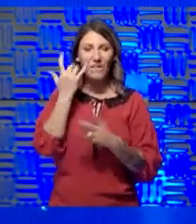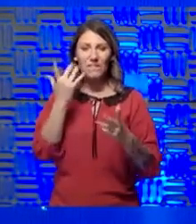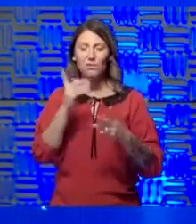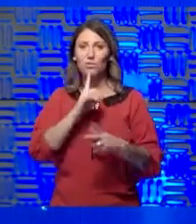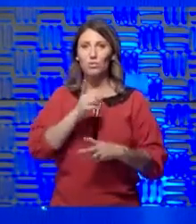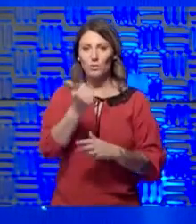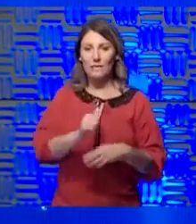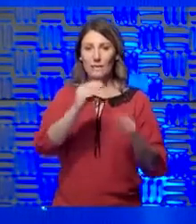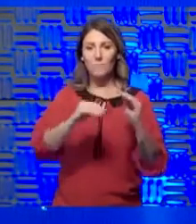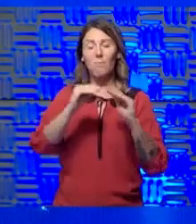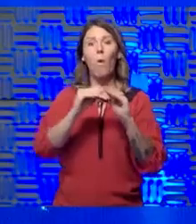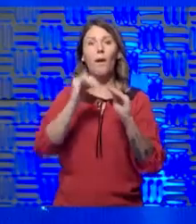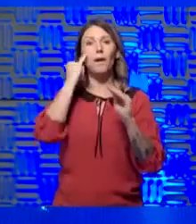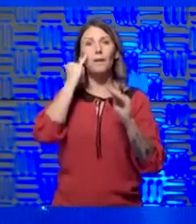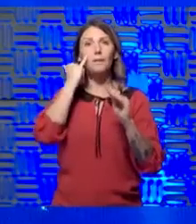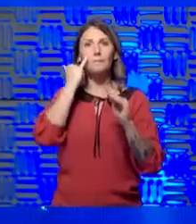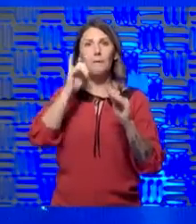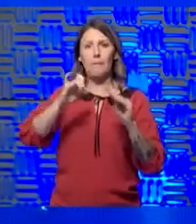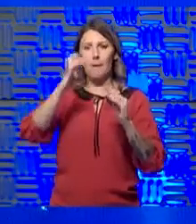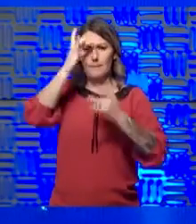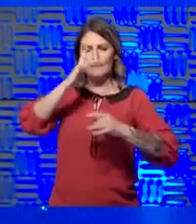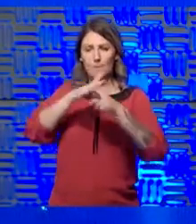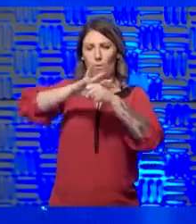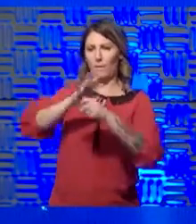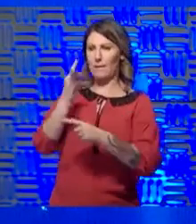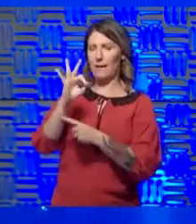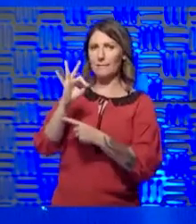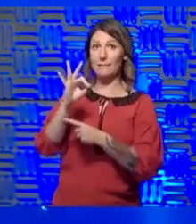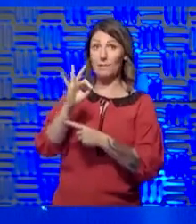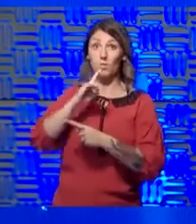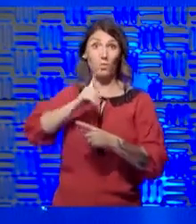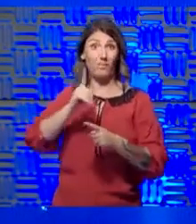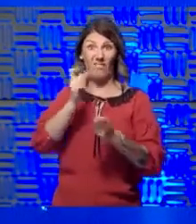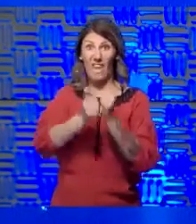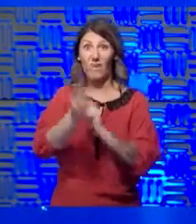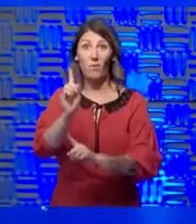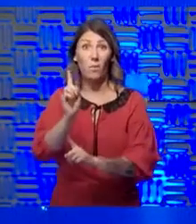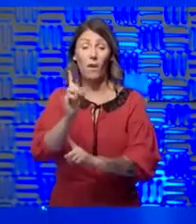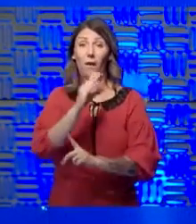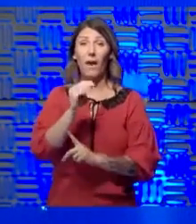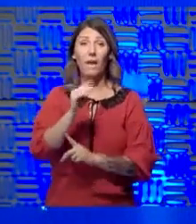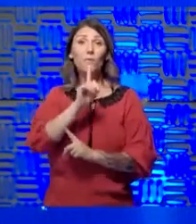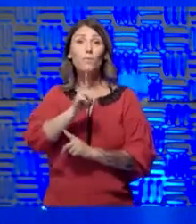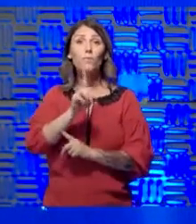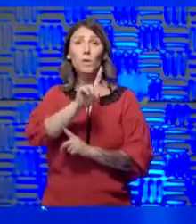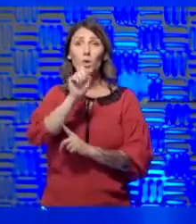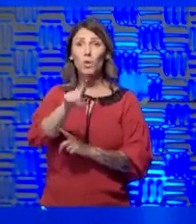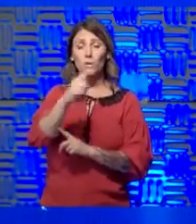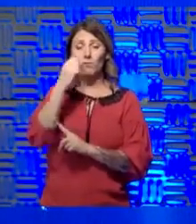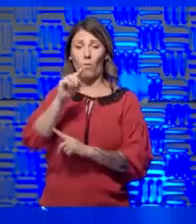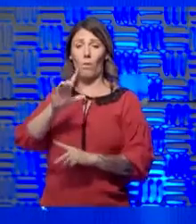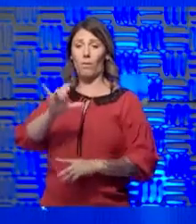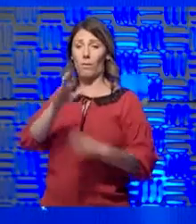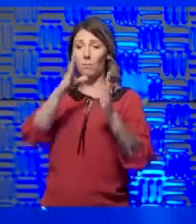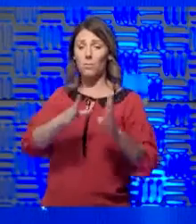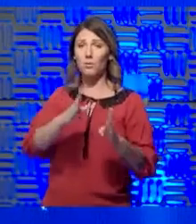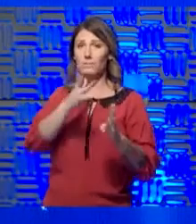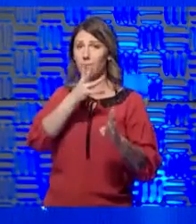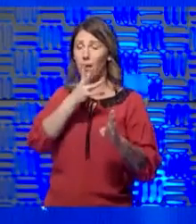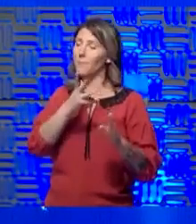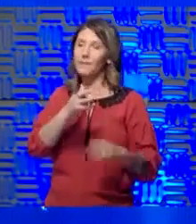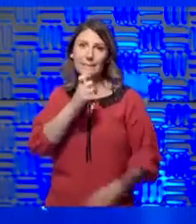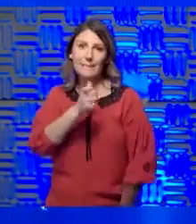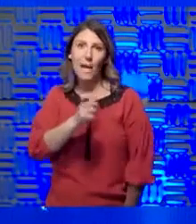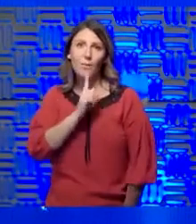when the disease is everywhere. And I think the real question for this person's mom isn't really